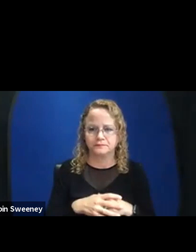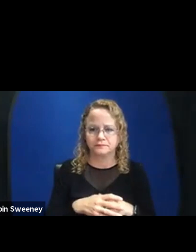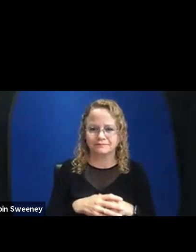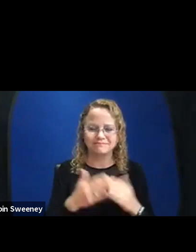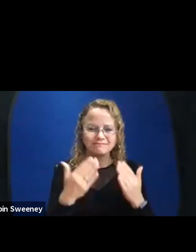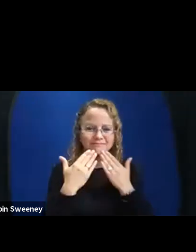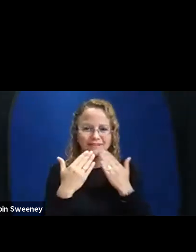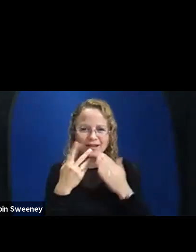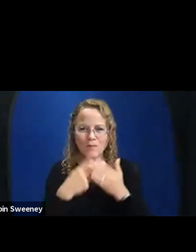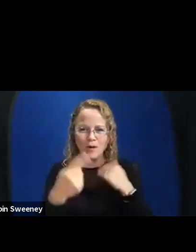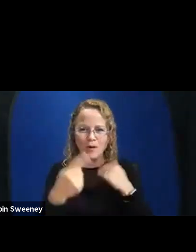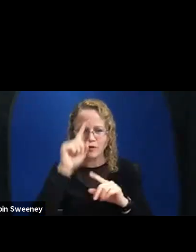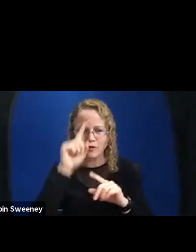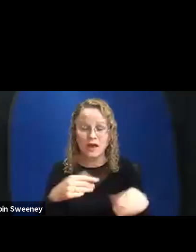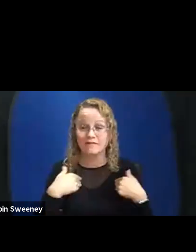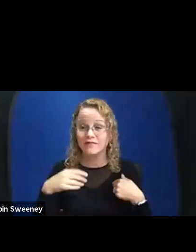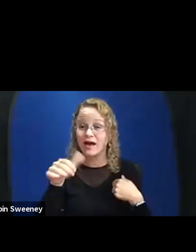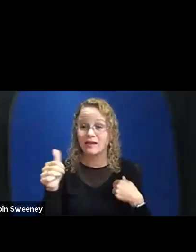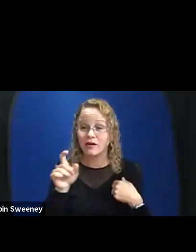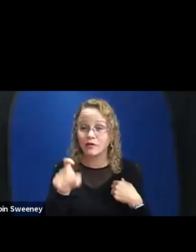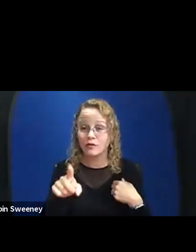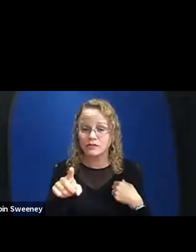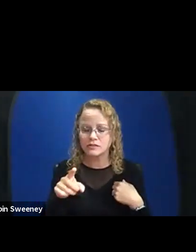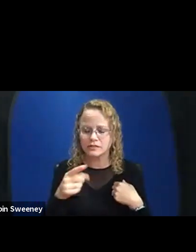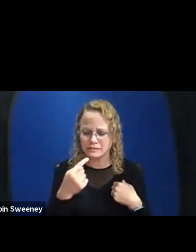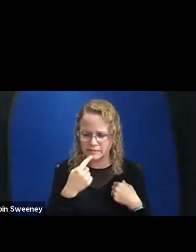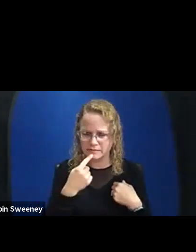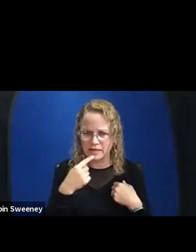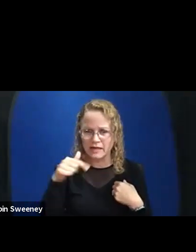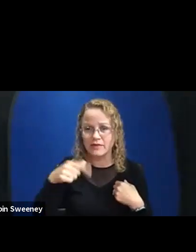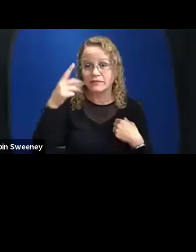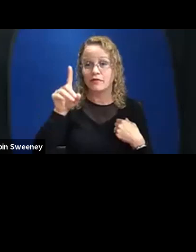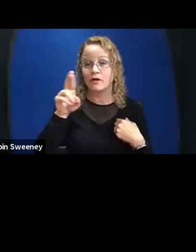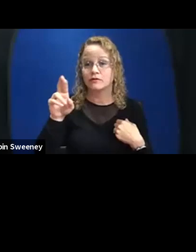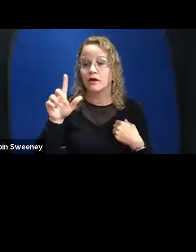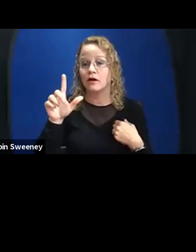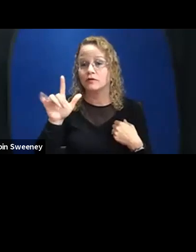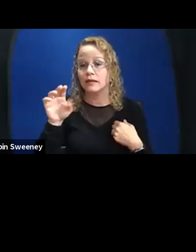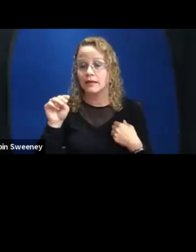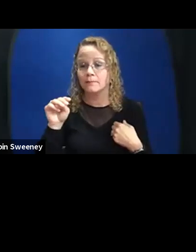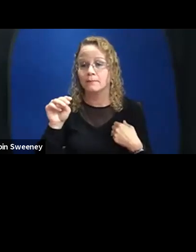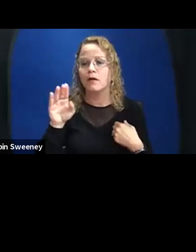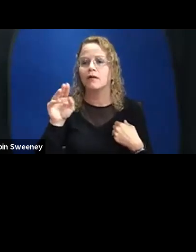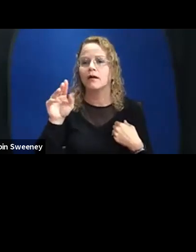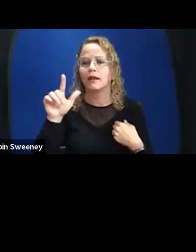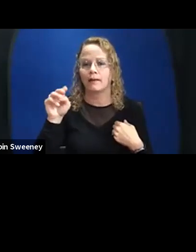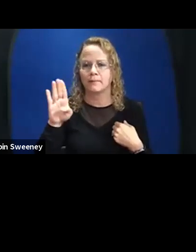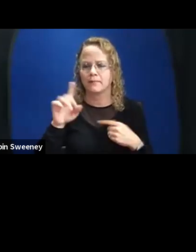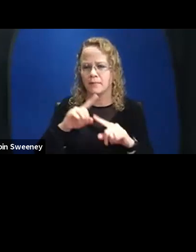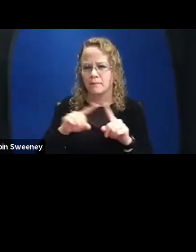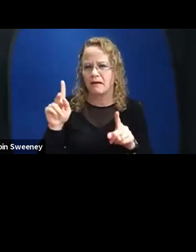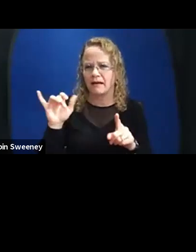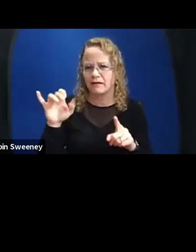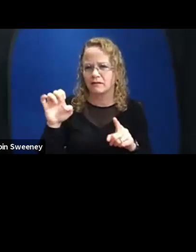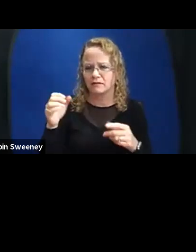Thank you both for those answers. We've got another question that's asking, this is for Dr. Lamb, but Kyle, feel free to chime in as well. So